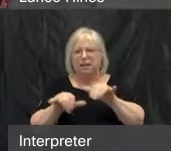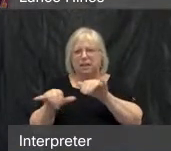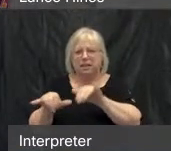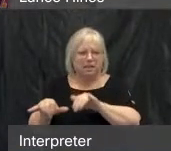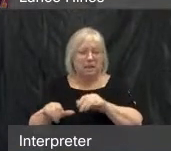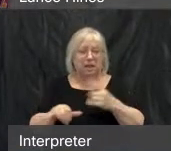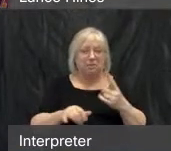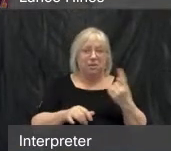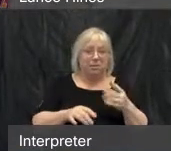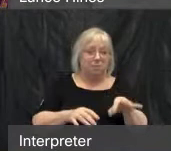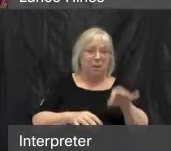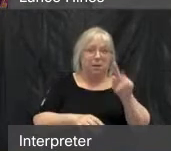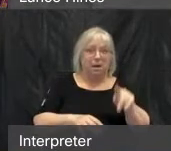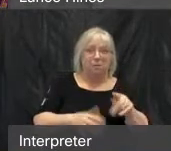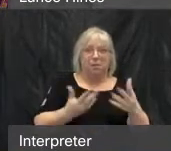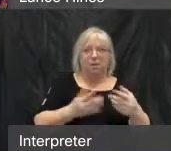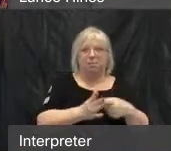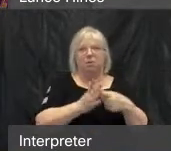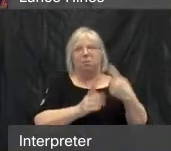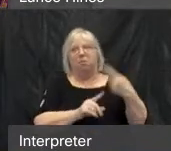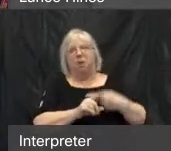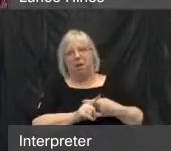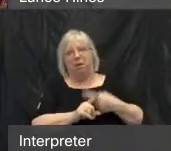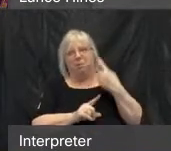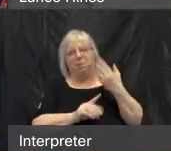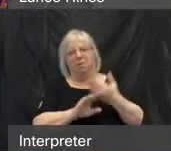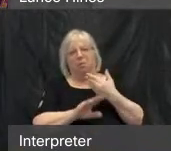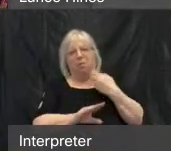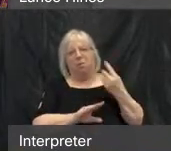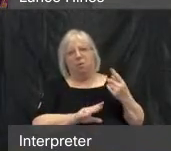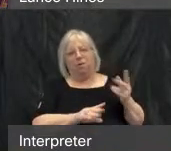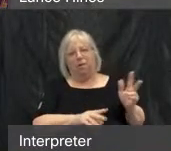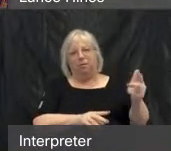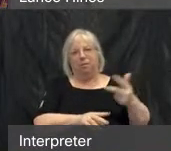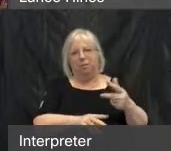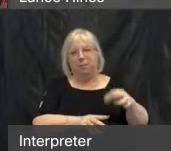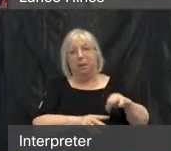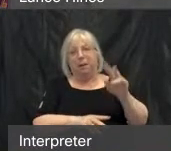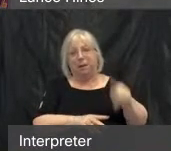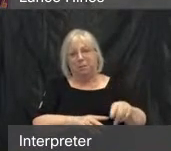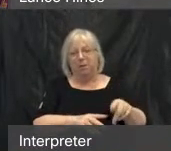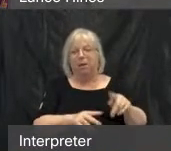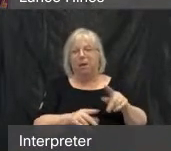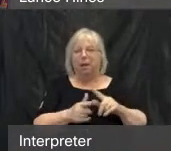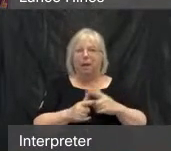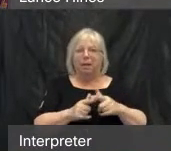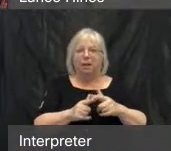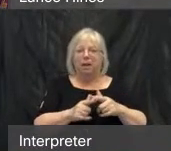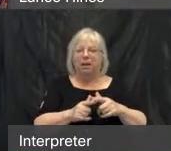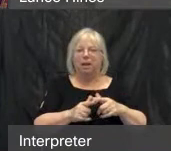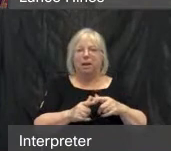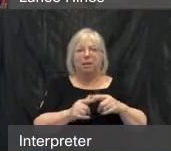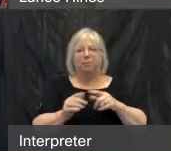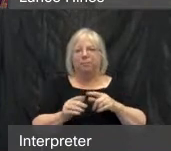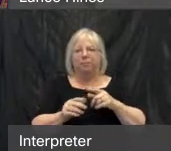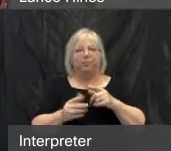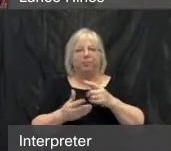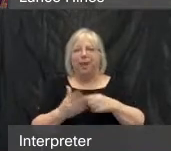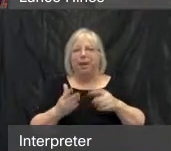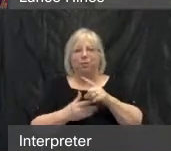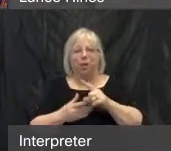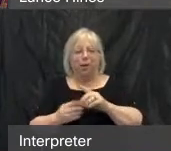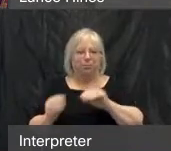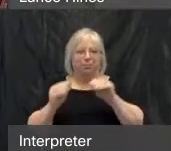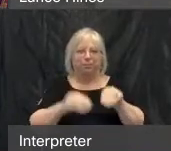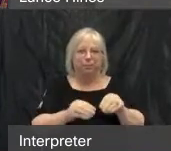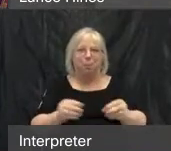up, well, it may take you a month to get it picked up, if not longer. And then stuff is right back out there, or more stuff is piled up,